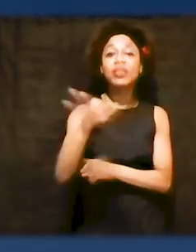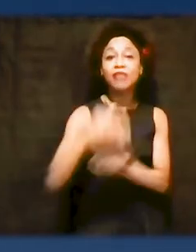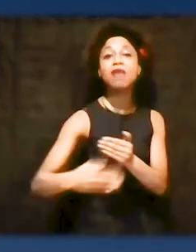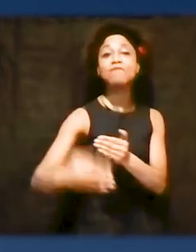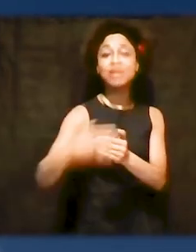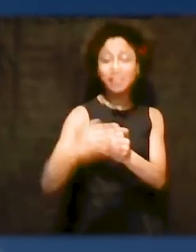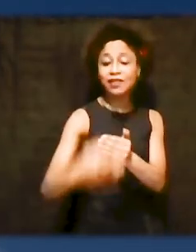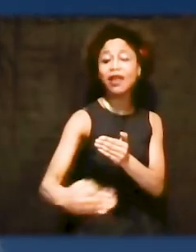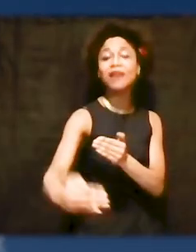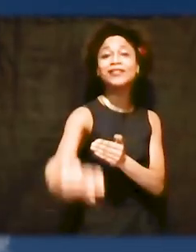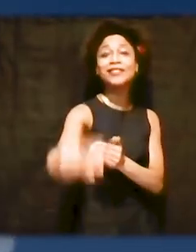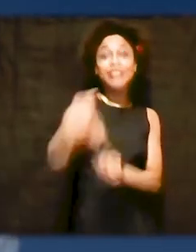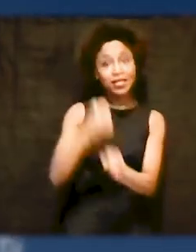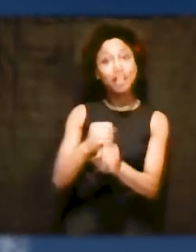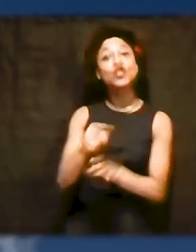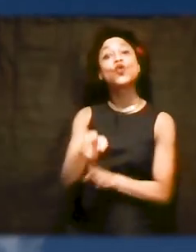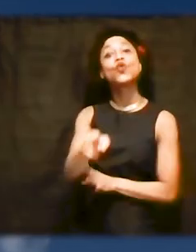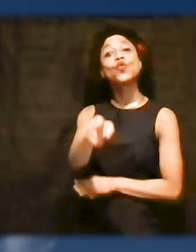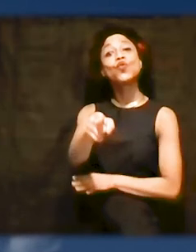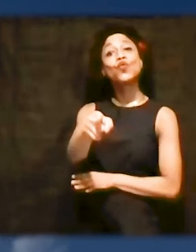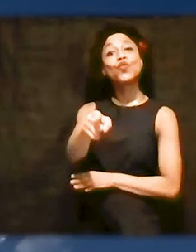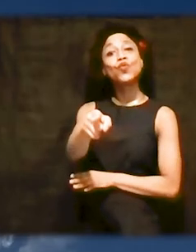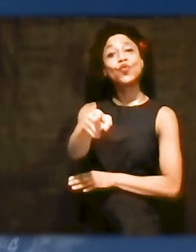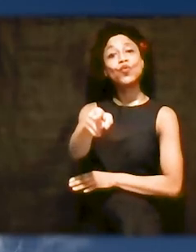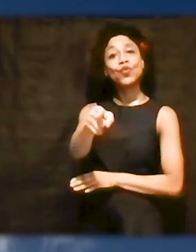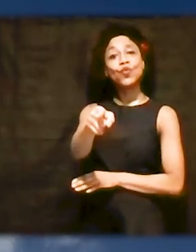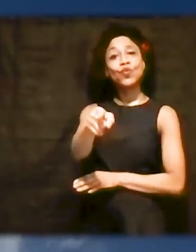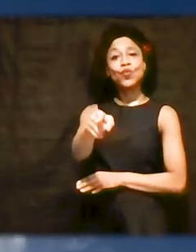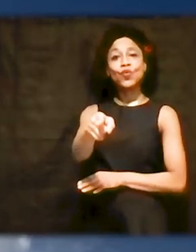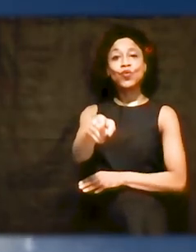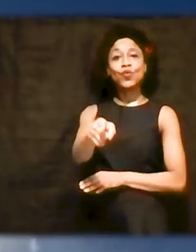find timelessness. Yet in you